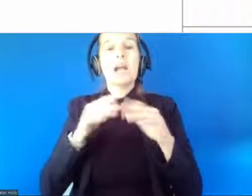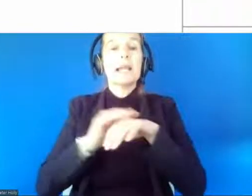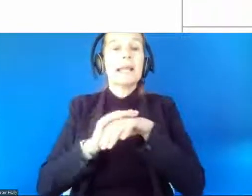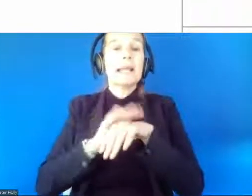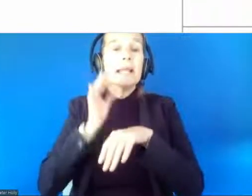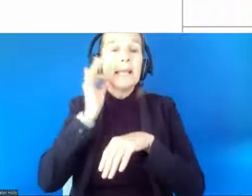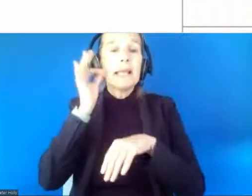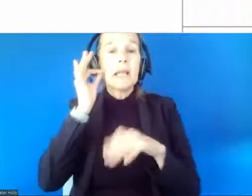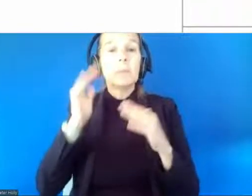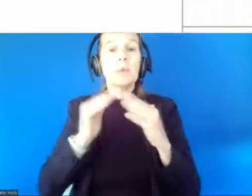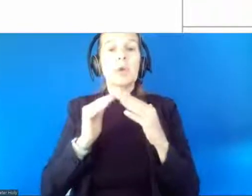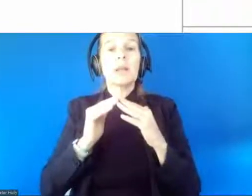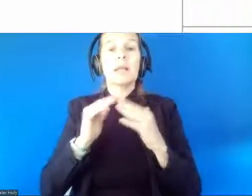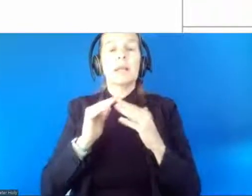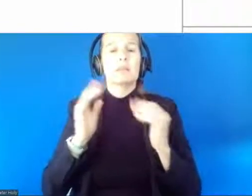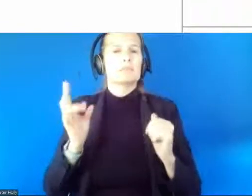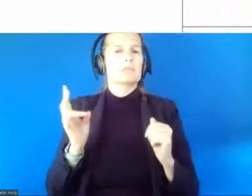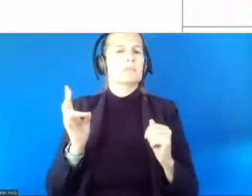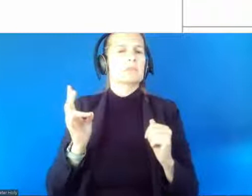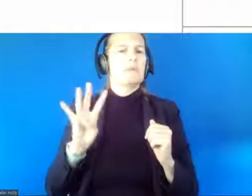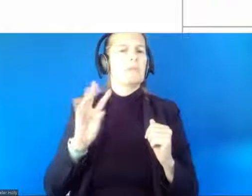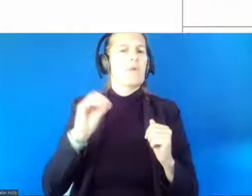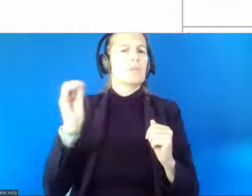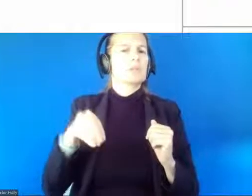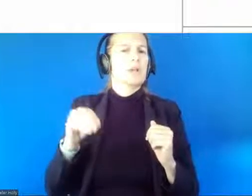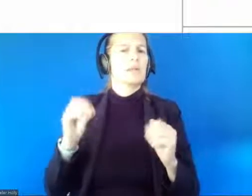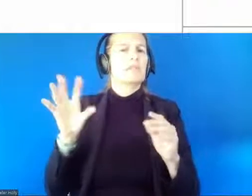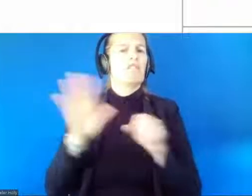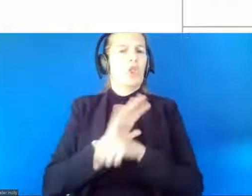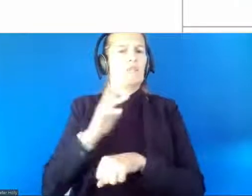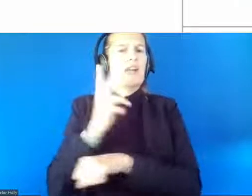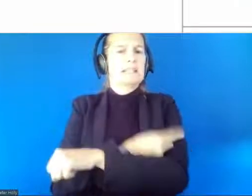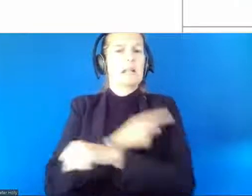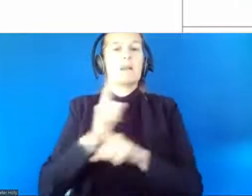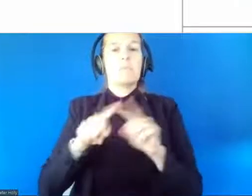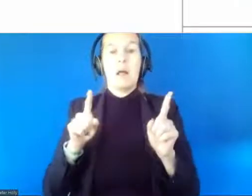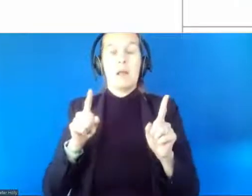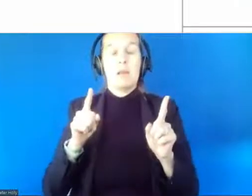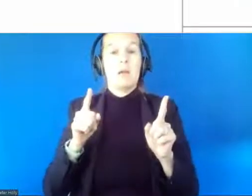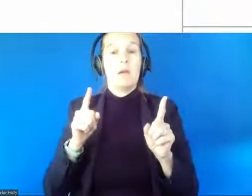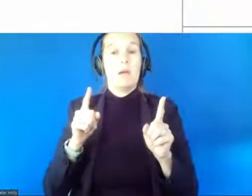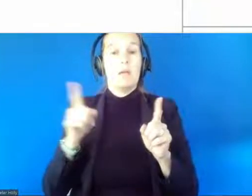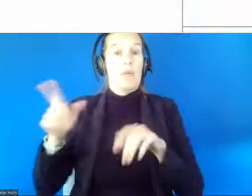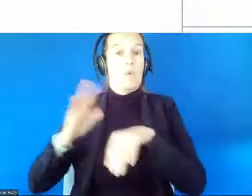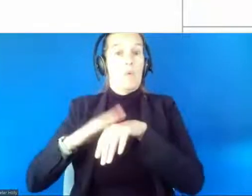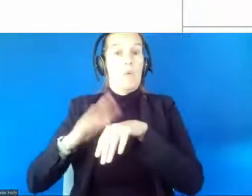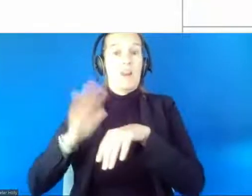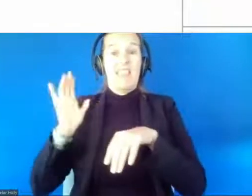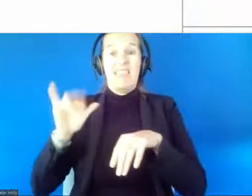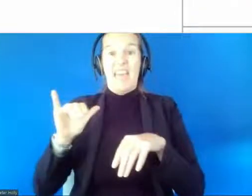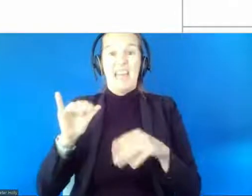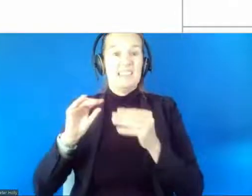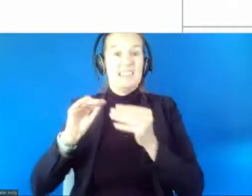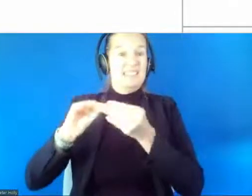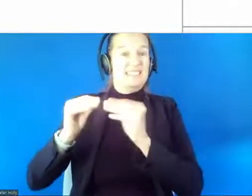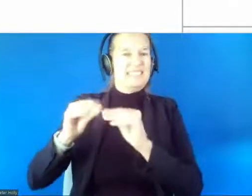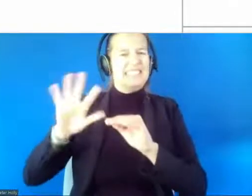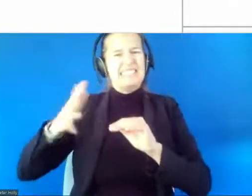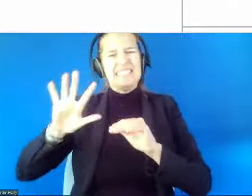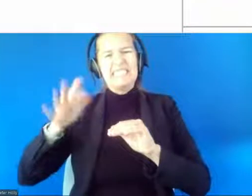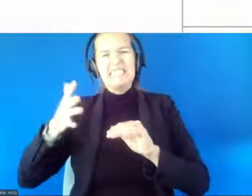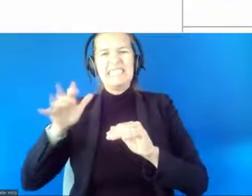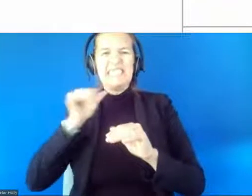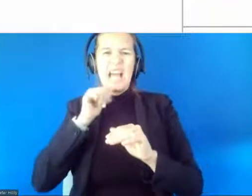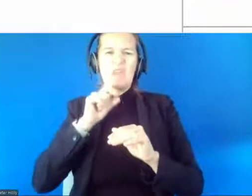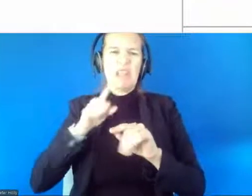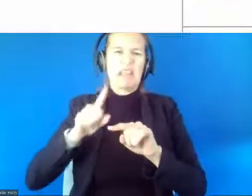fully vaccinated. However, I am warned that that data is not very reliable for a number of